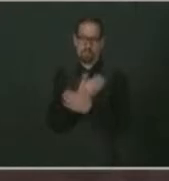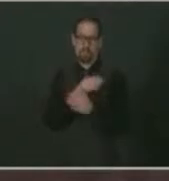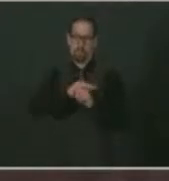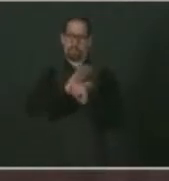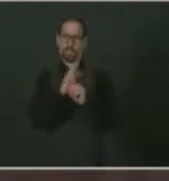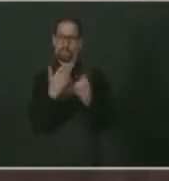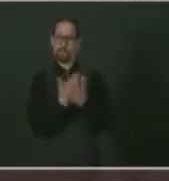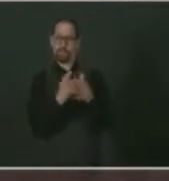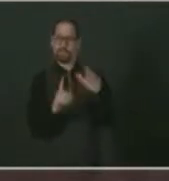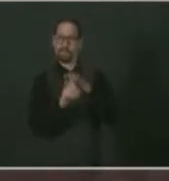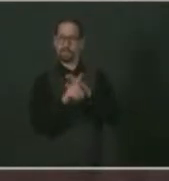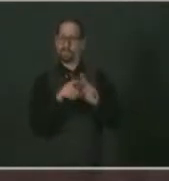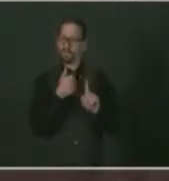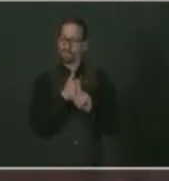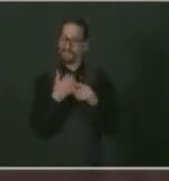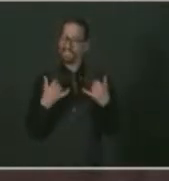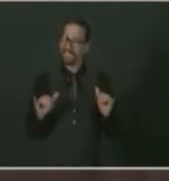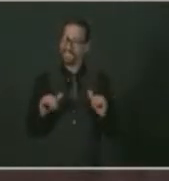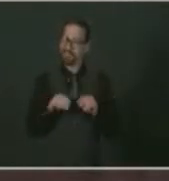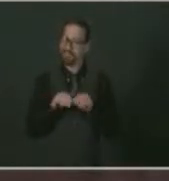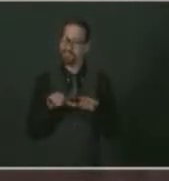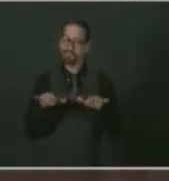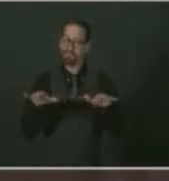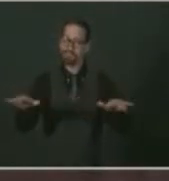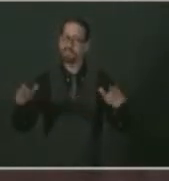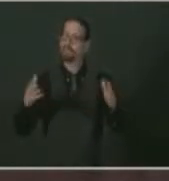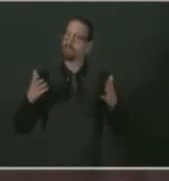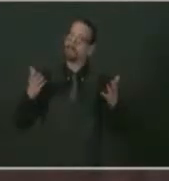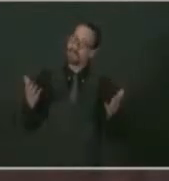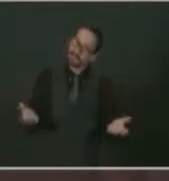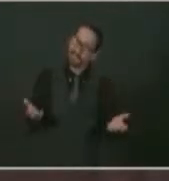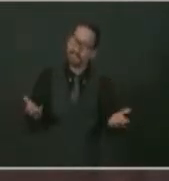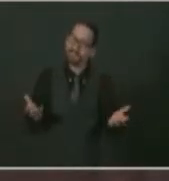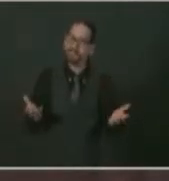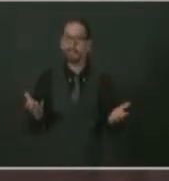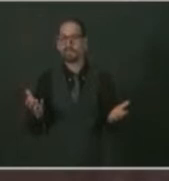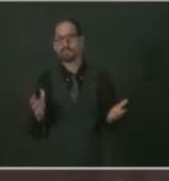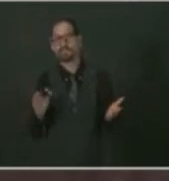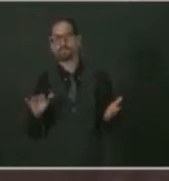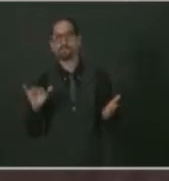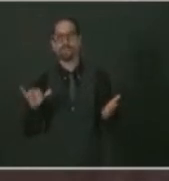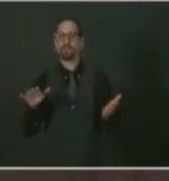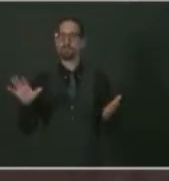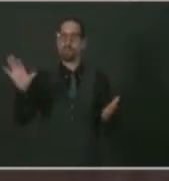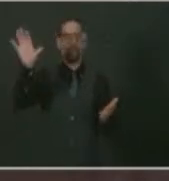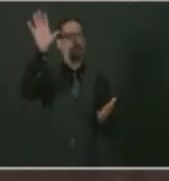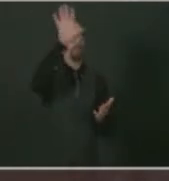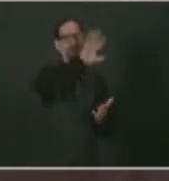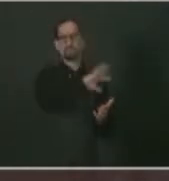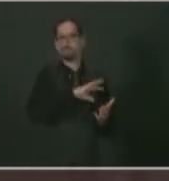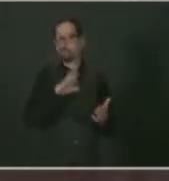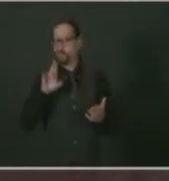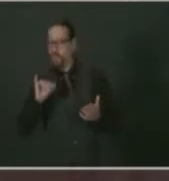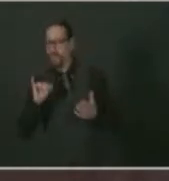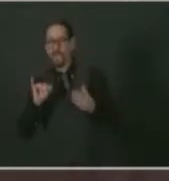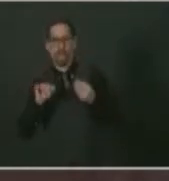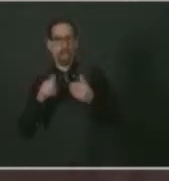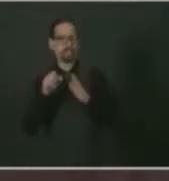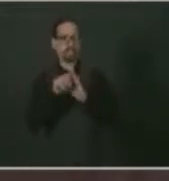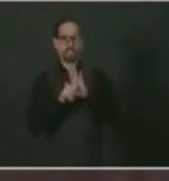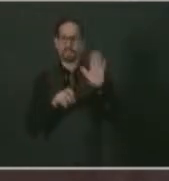spreading substantially in the region. And even with vaccinations accelerating, we're